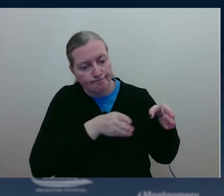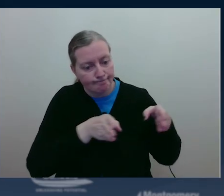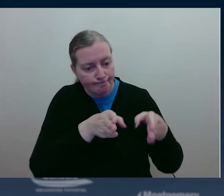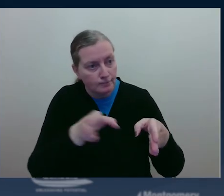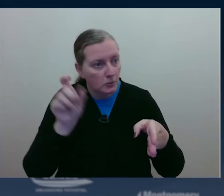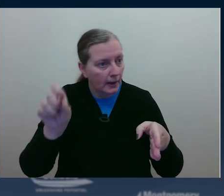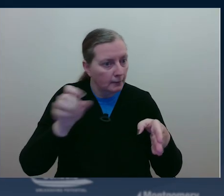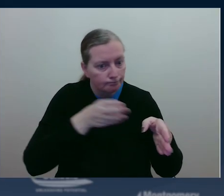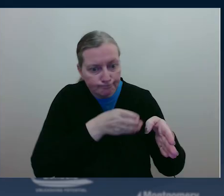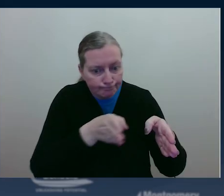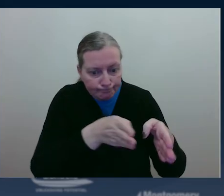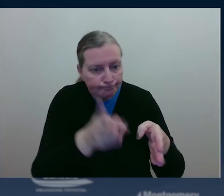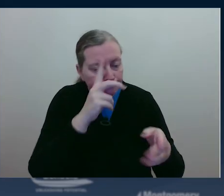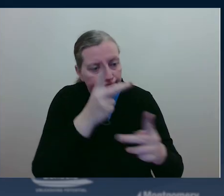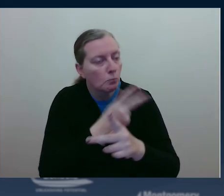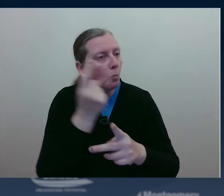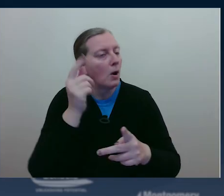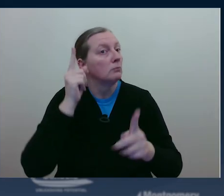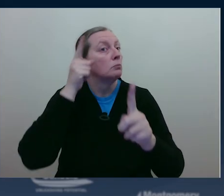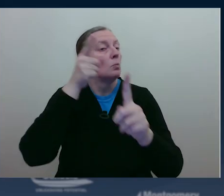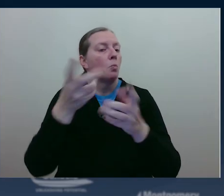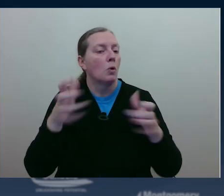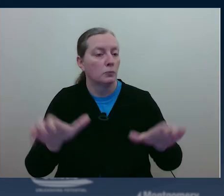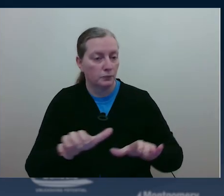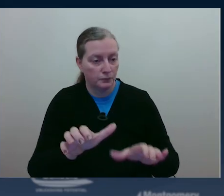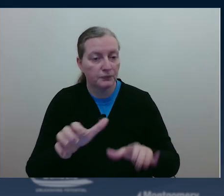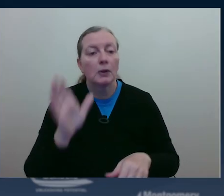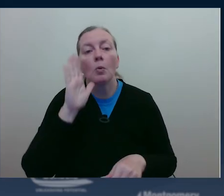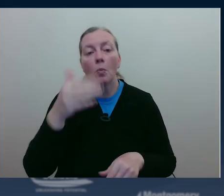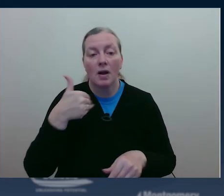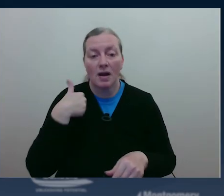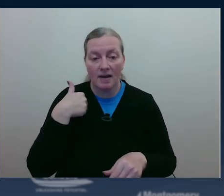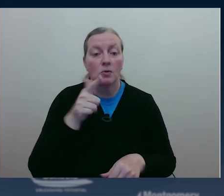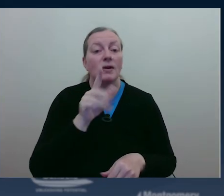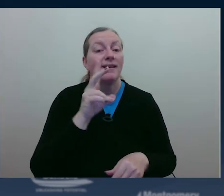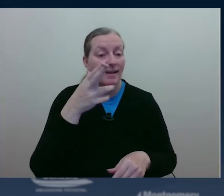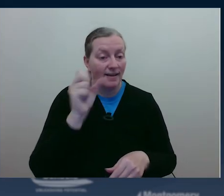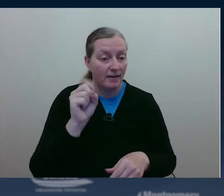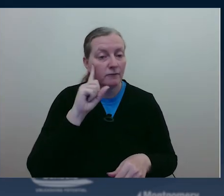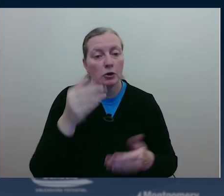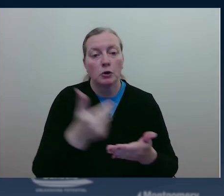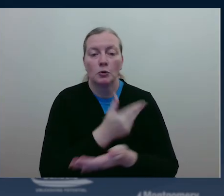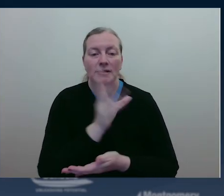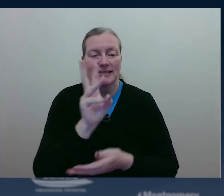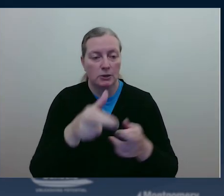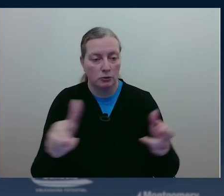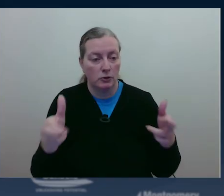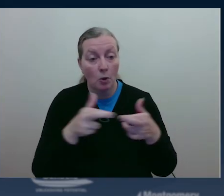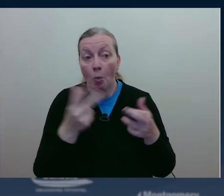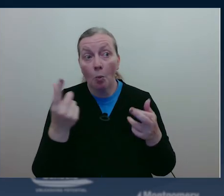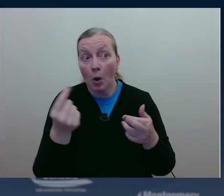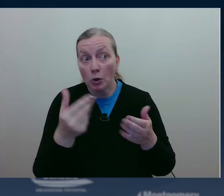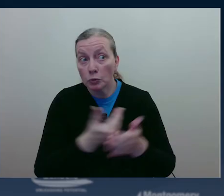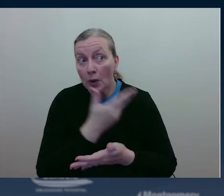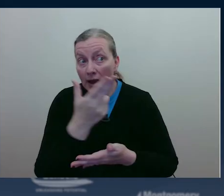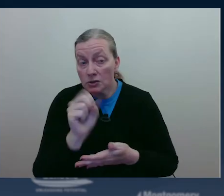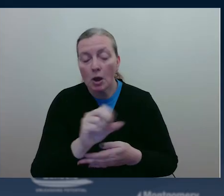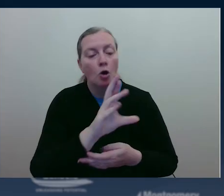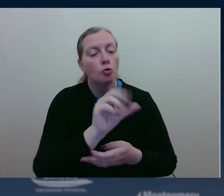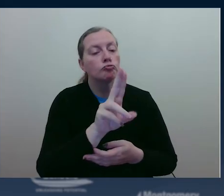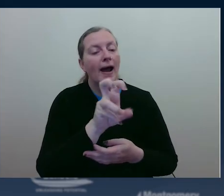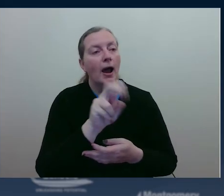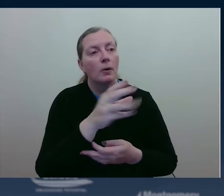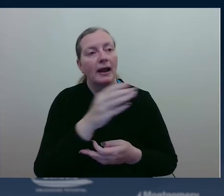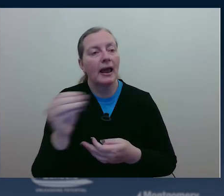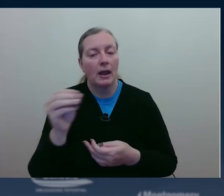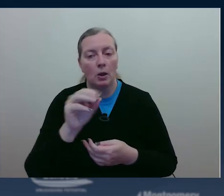geographically into 6 regions. Those 2 new high schools are Crown and Woodward. Each region will be made up of 4 to 5 high